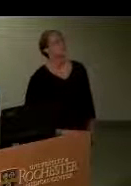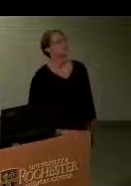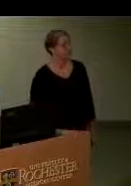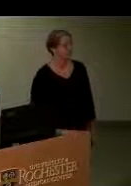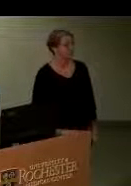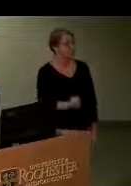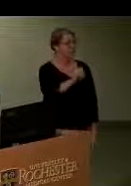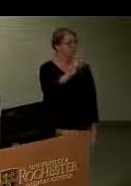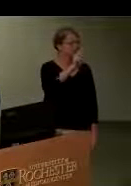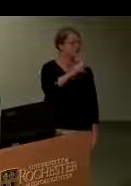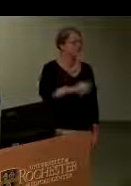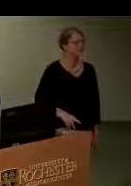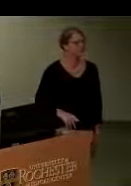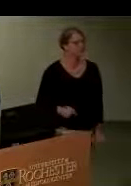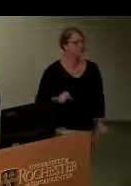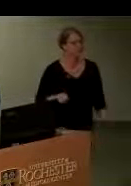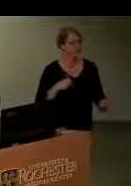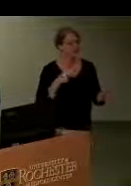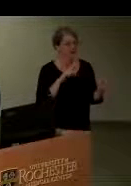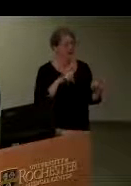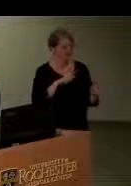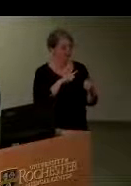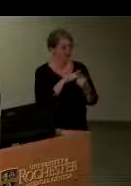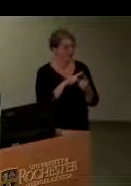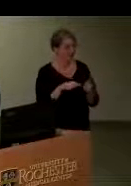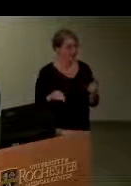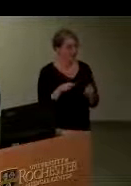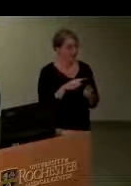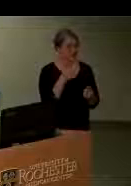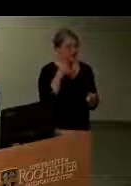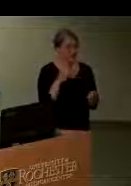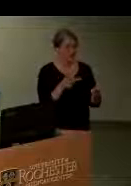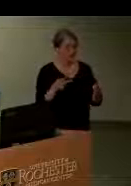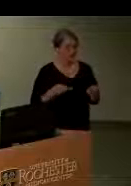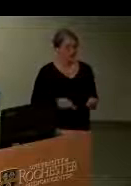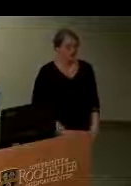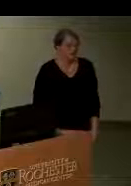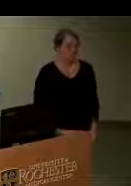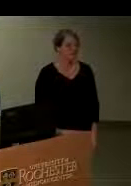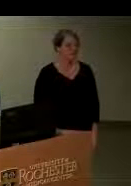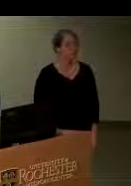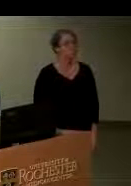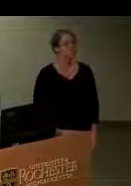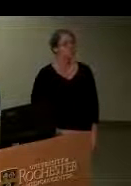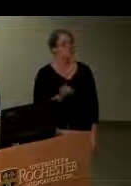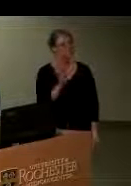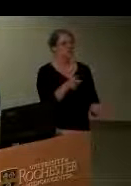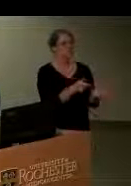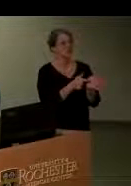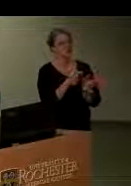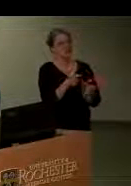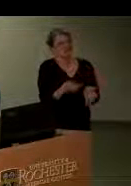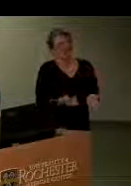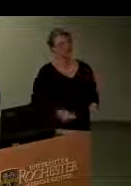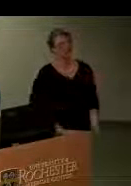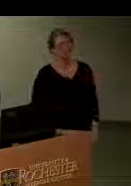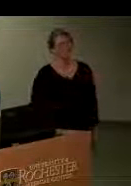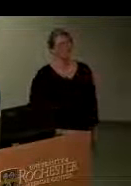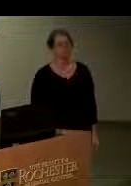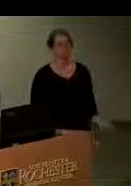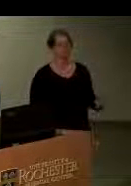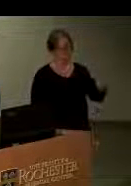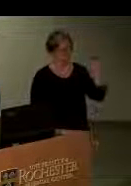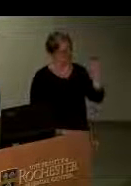okay. I said, but can I come and like meet you guys and see the place? He says, well, if you insist. I said,